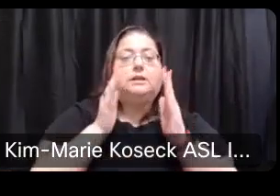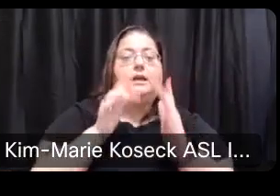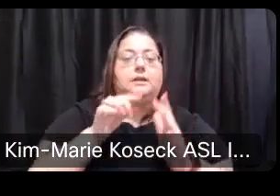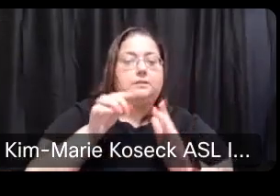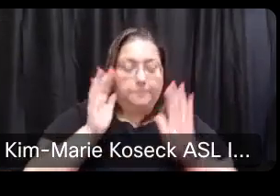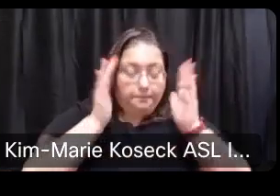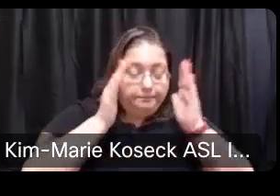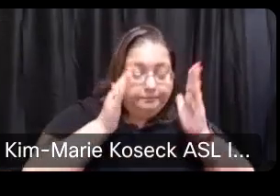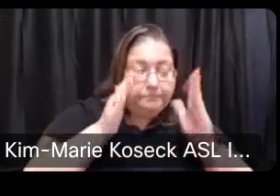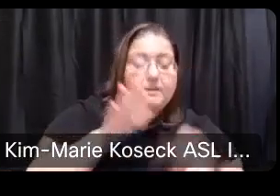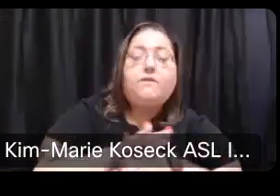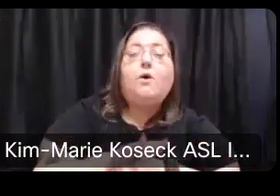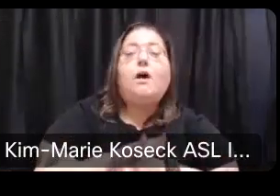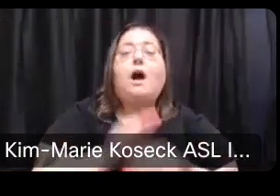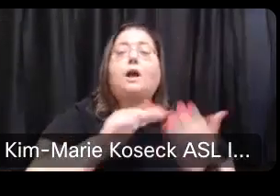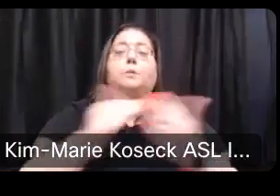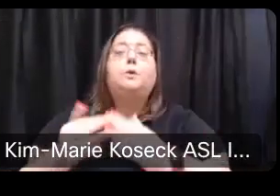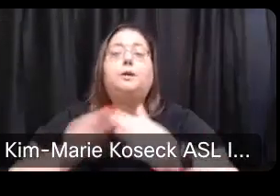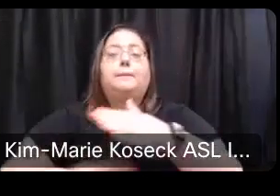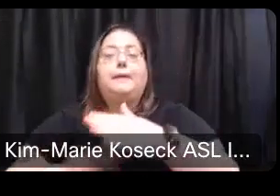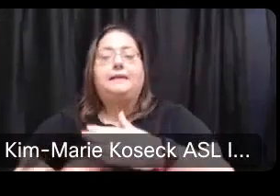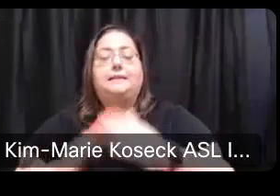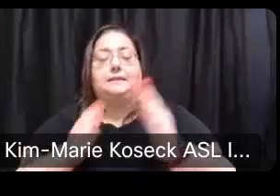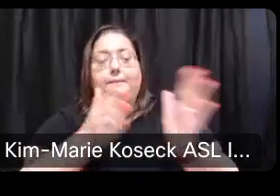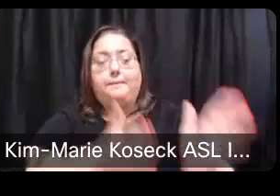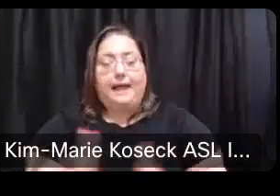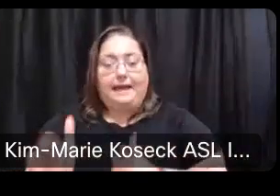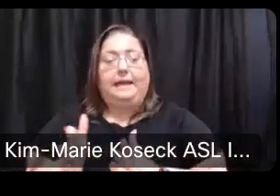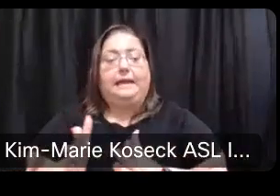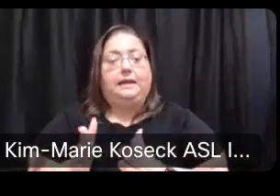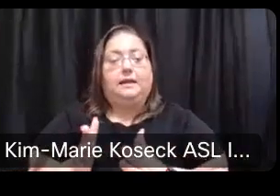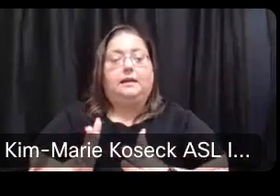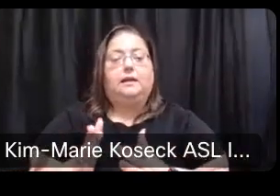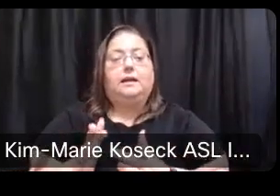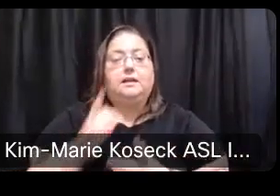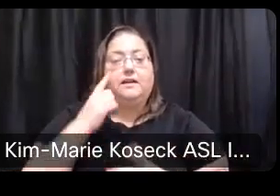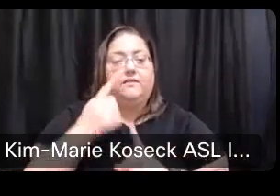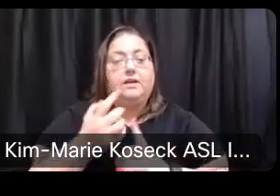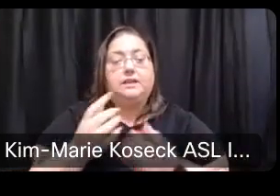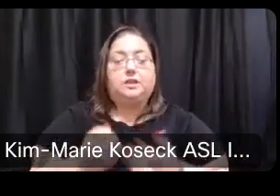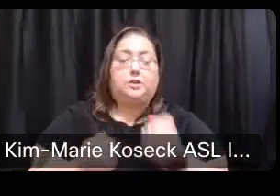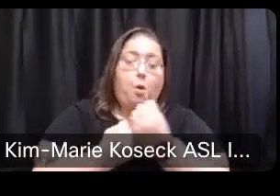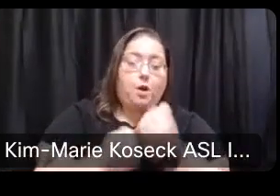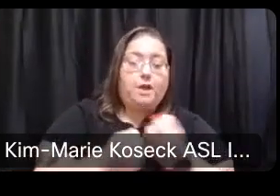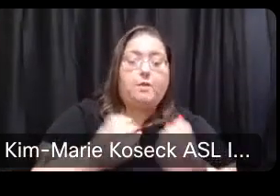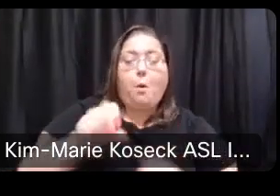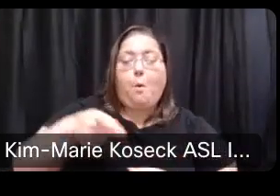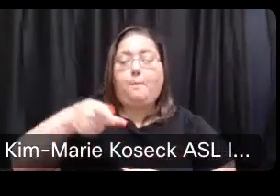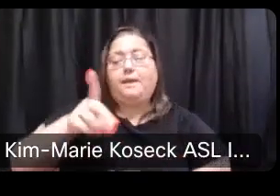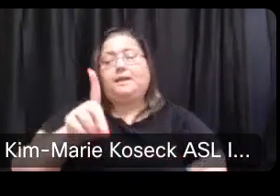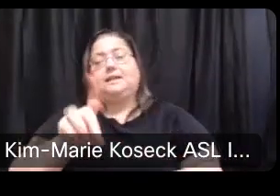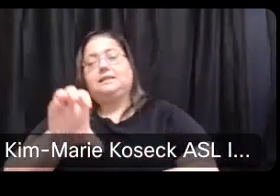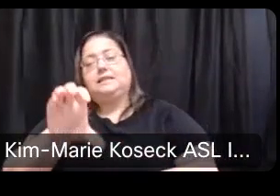on how community-based resiliency planning is supported through the OPDCI program areas.